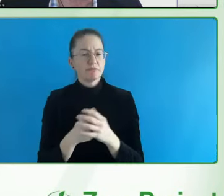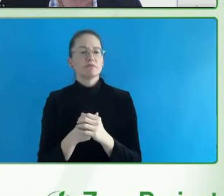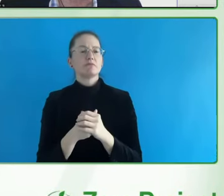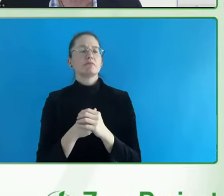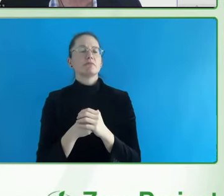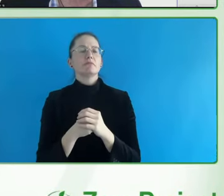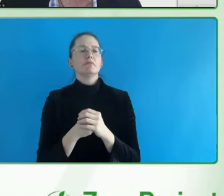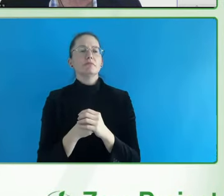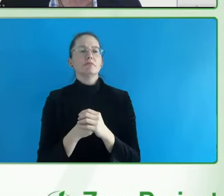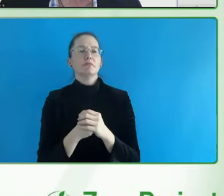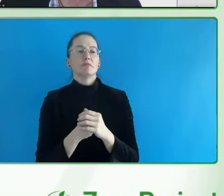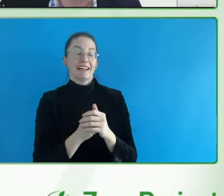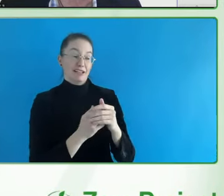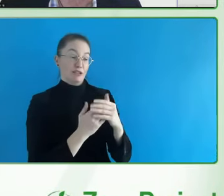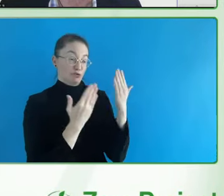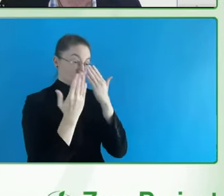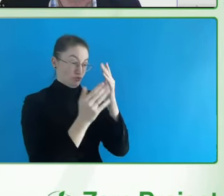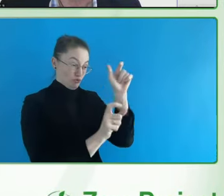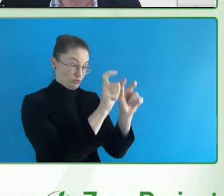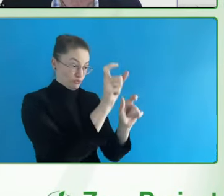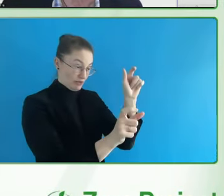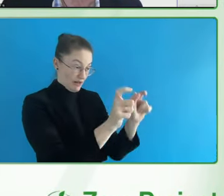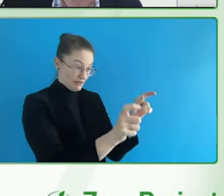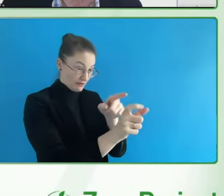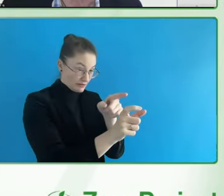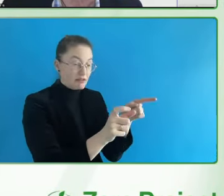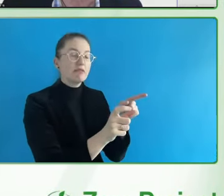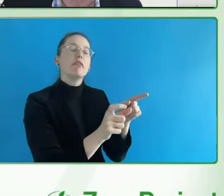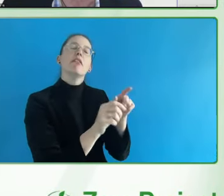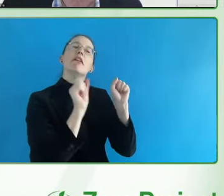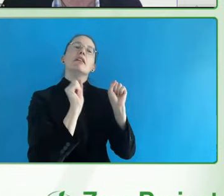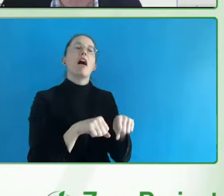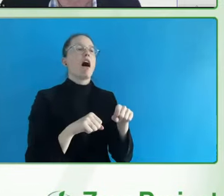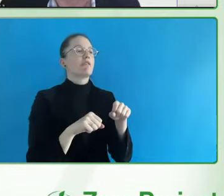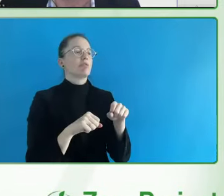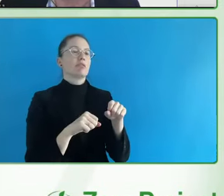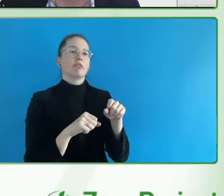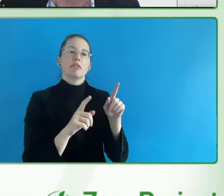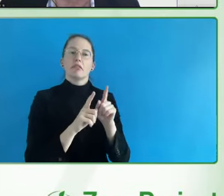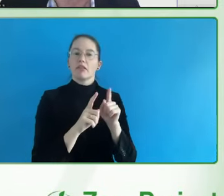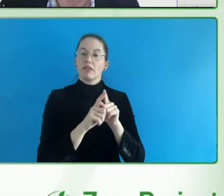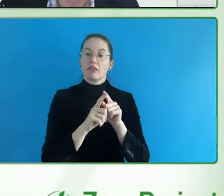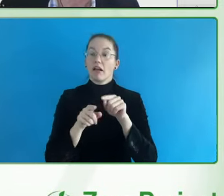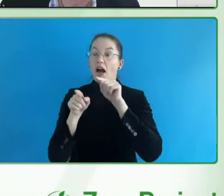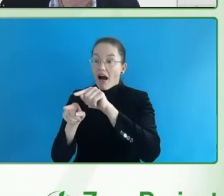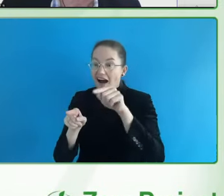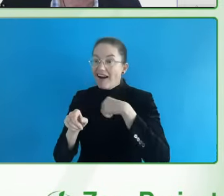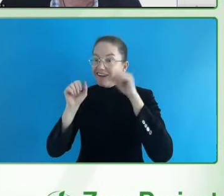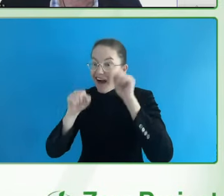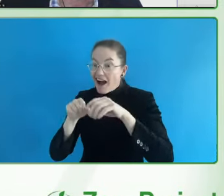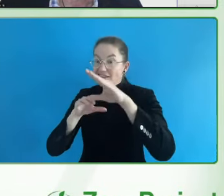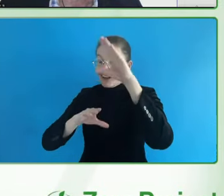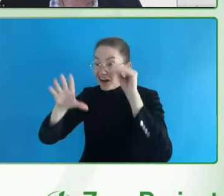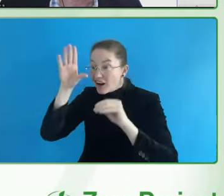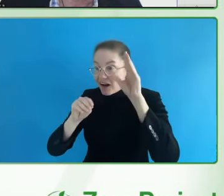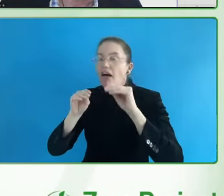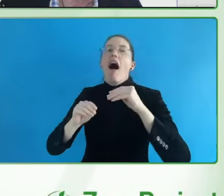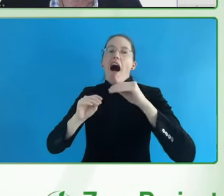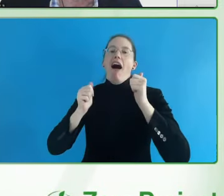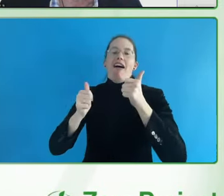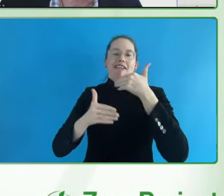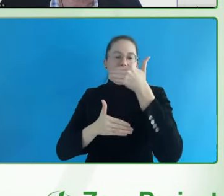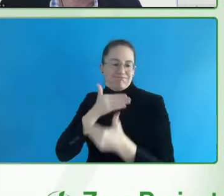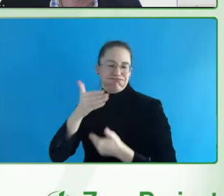so that learning can occur, even if it is something fictitious.